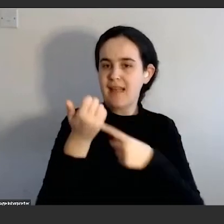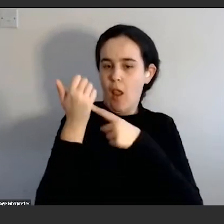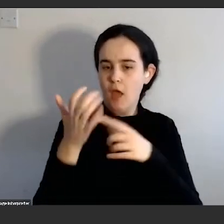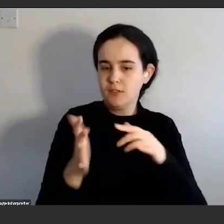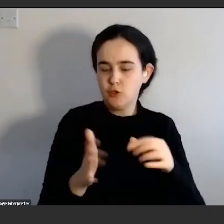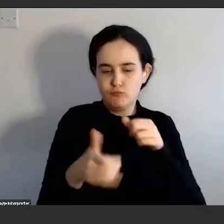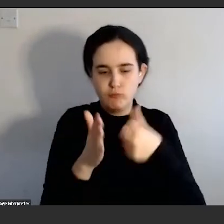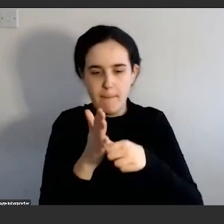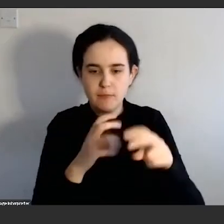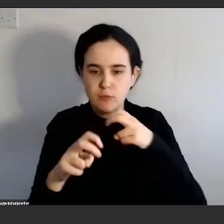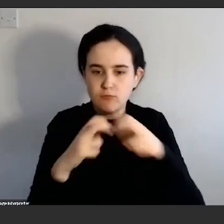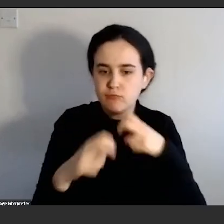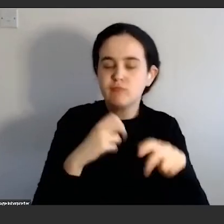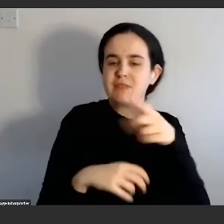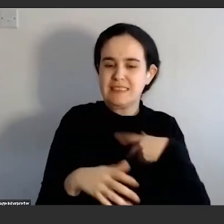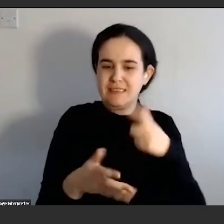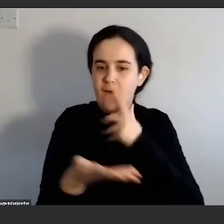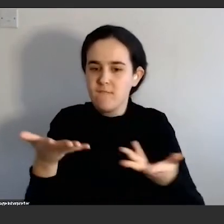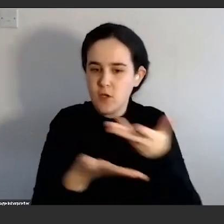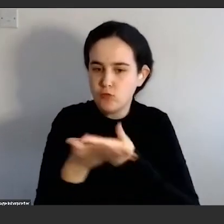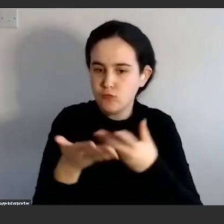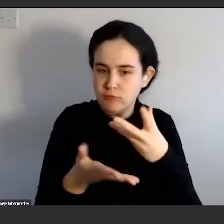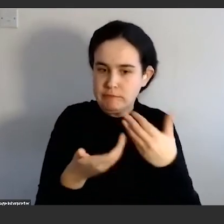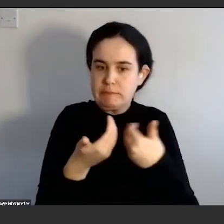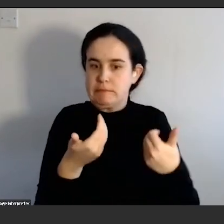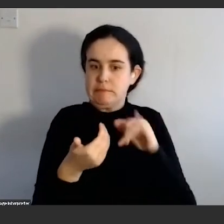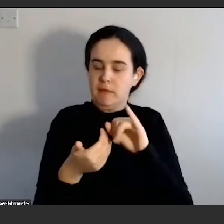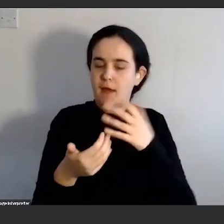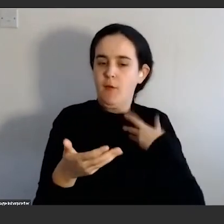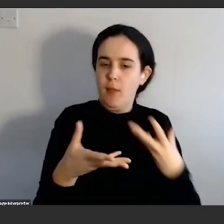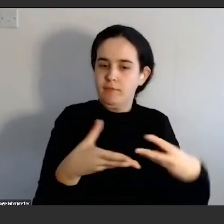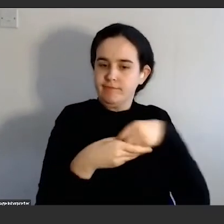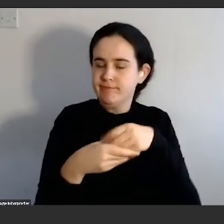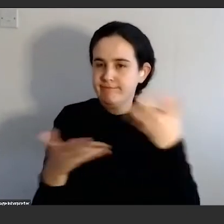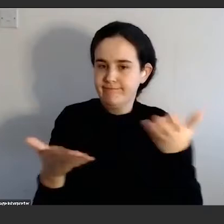Please introduce yourself to our international audience and tell them who you are and what you do.